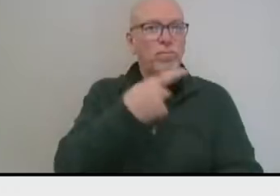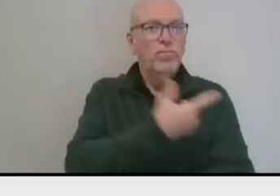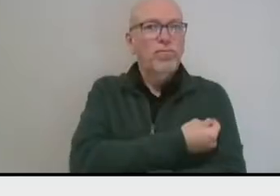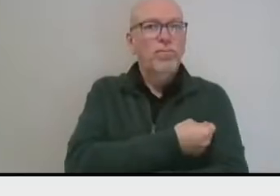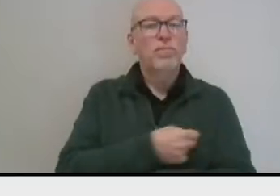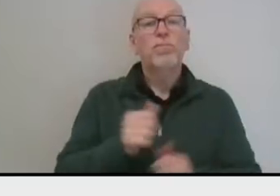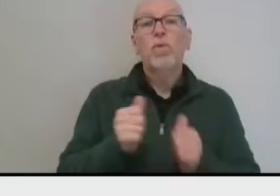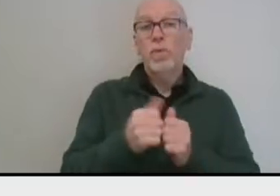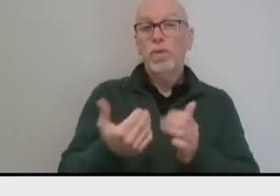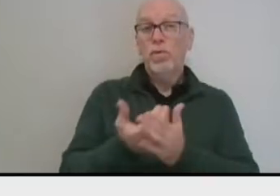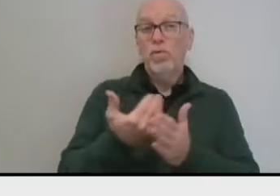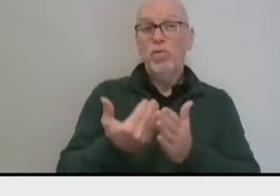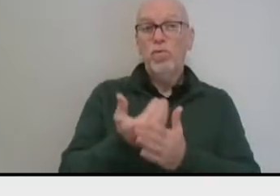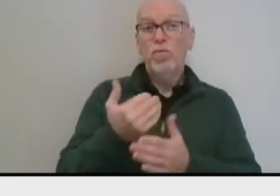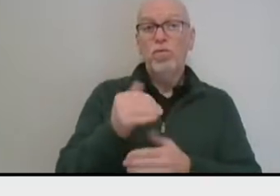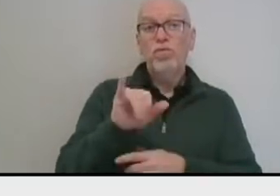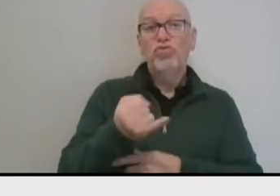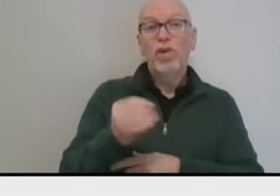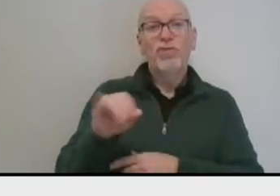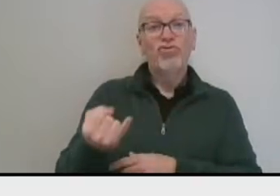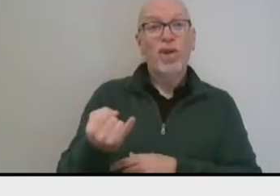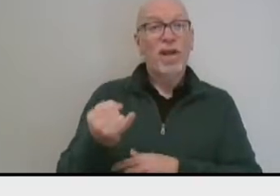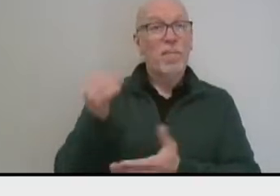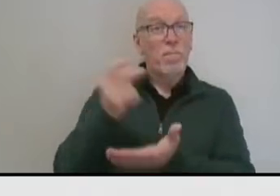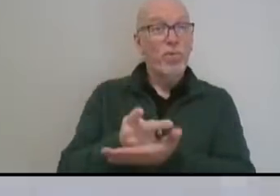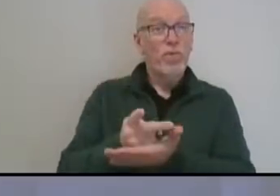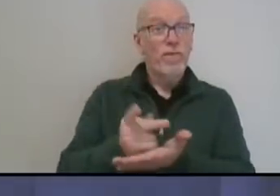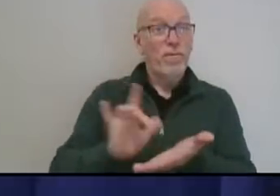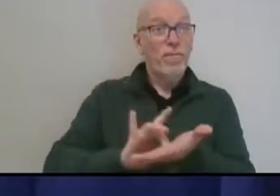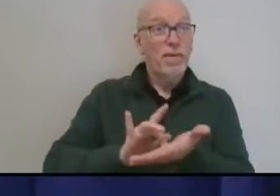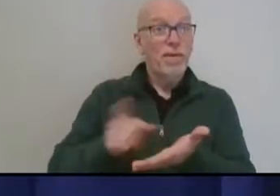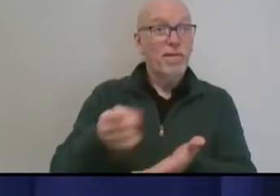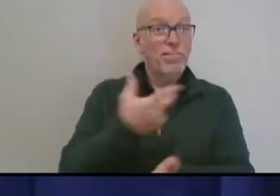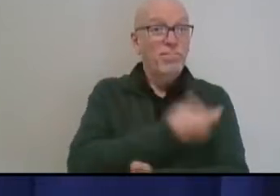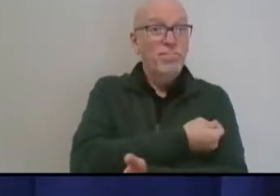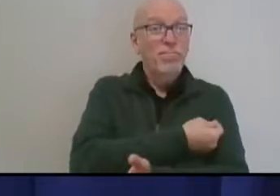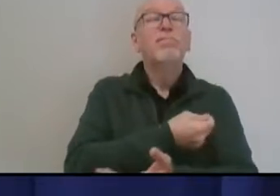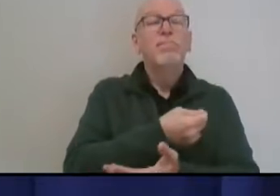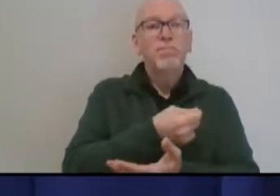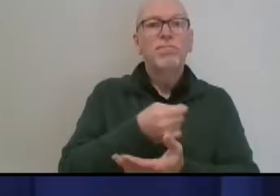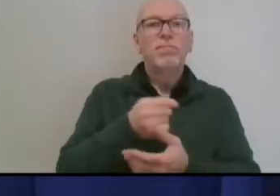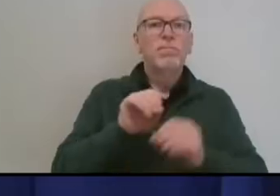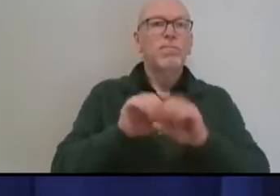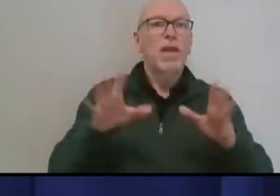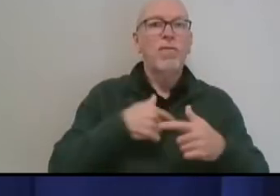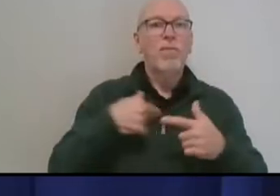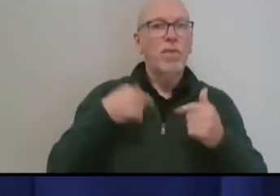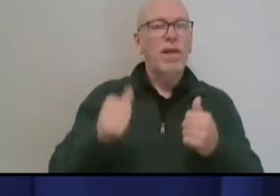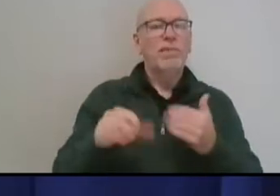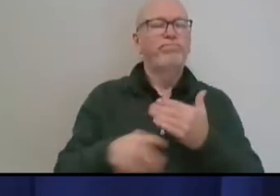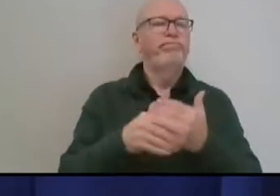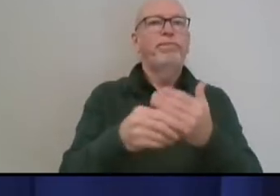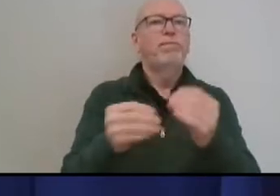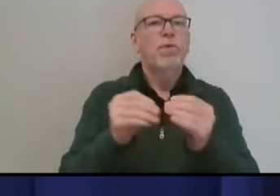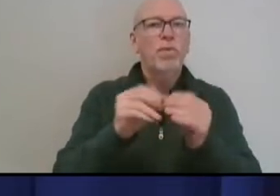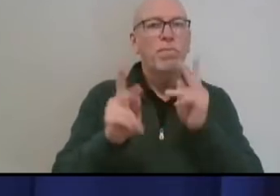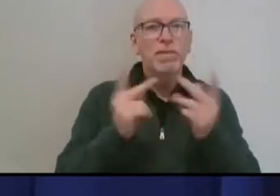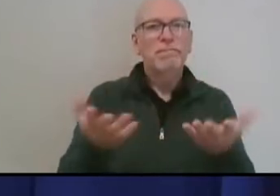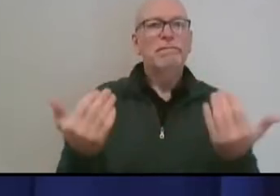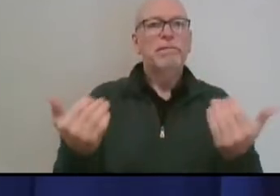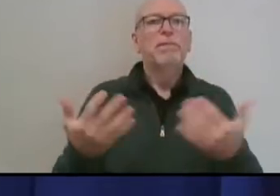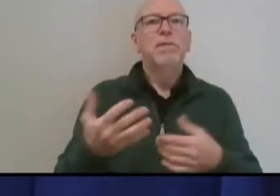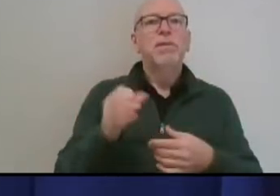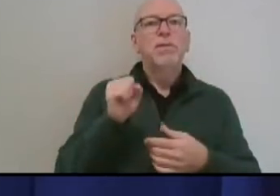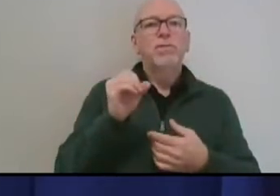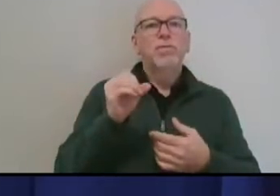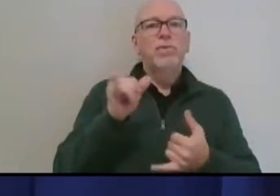new J&J approval, we're obviously able to do more. And we can talk a lot more about that in detail as the